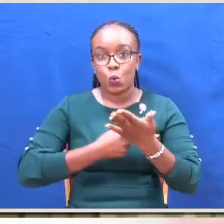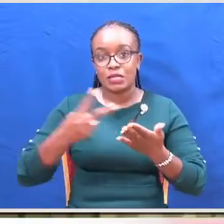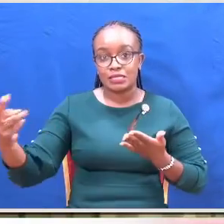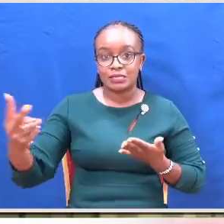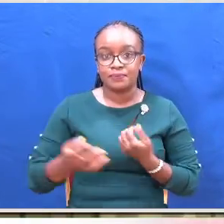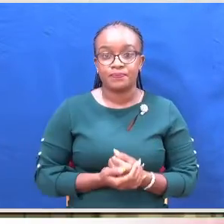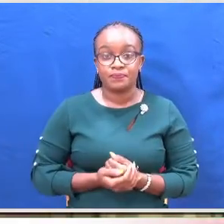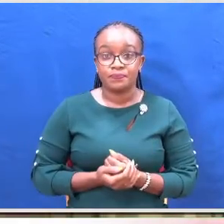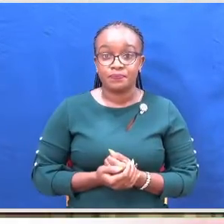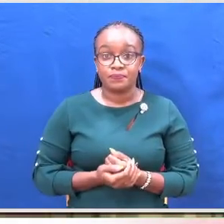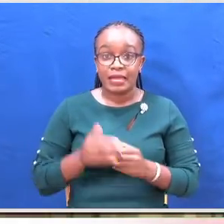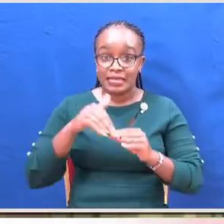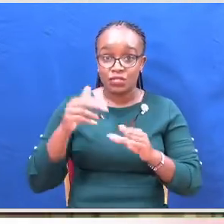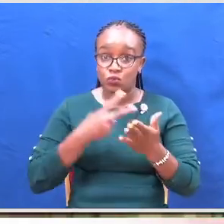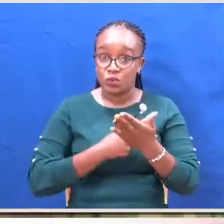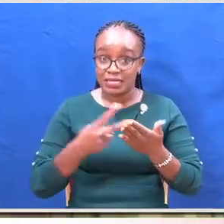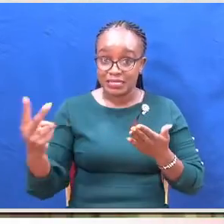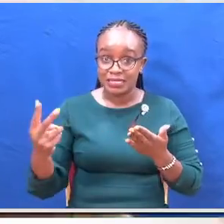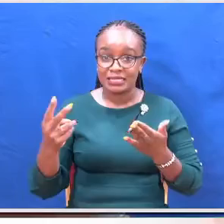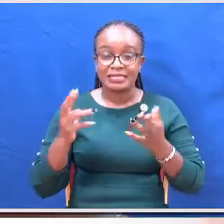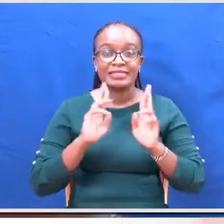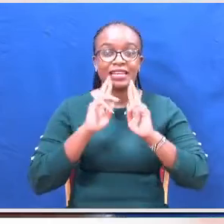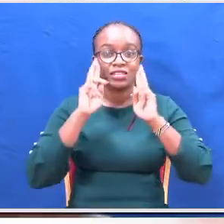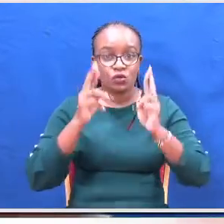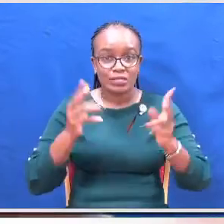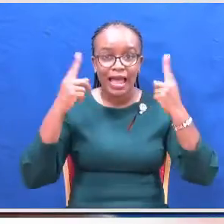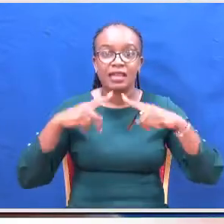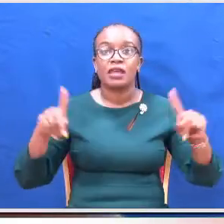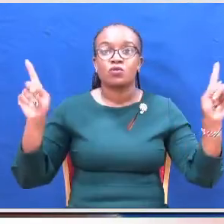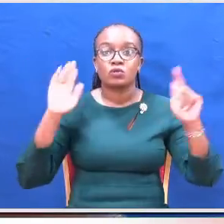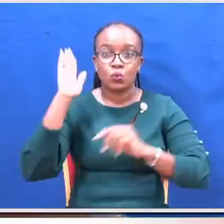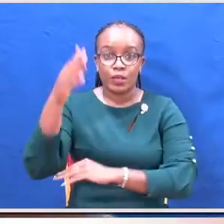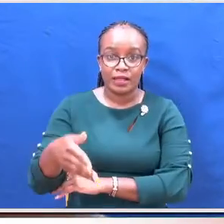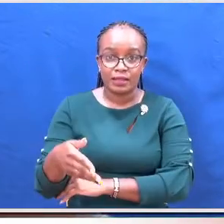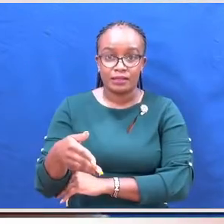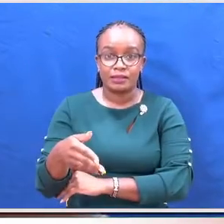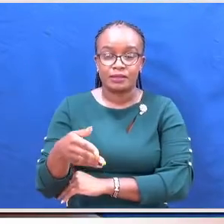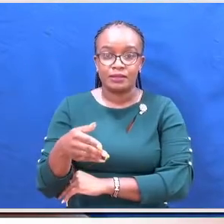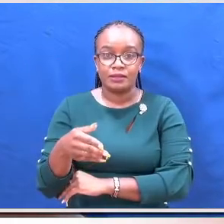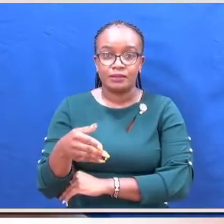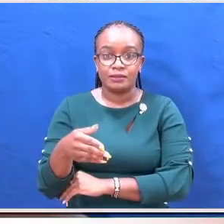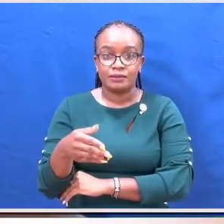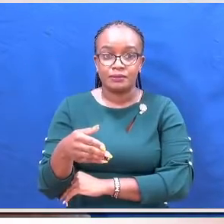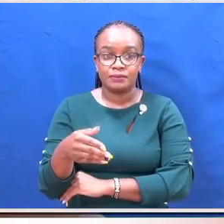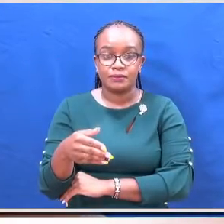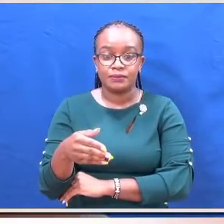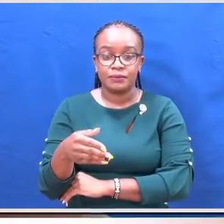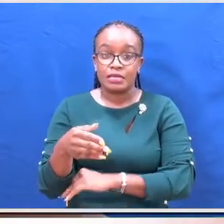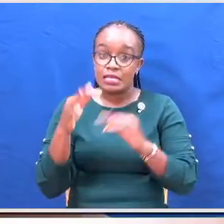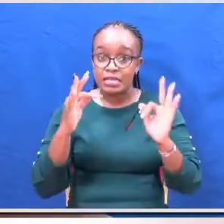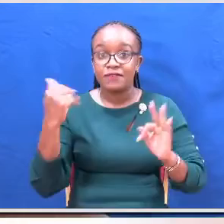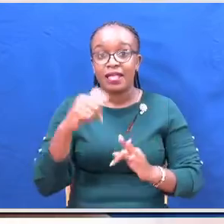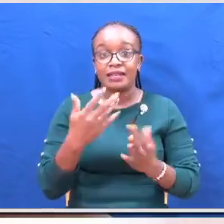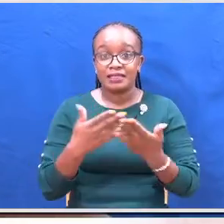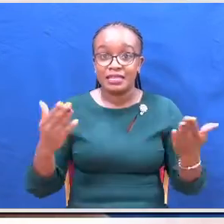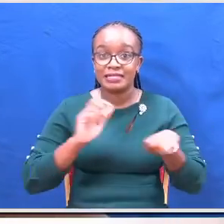inside of the next 2 weeks, the results should be out by that time. Should there be any change for any particular reason, we'll let